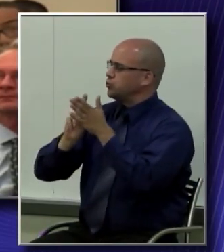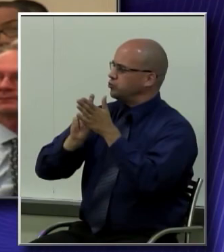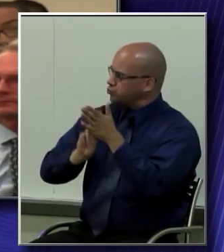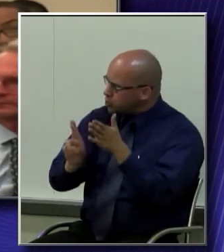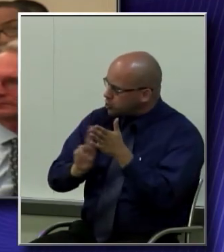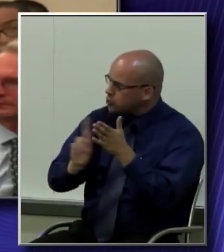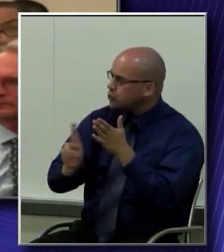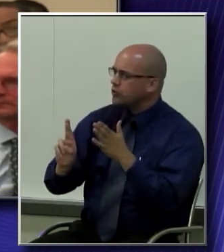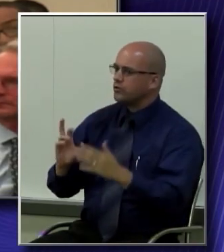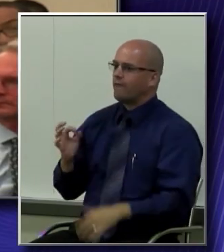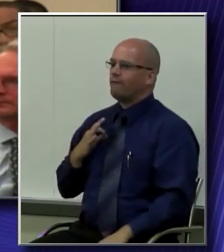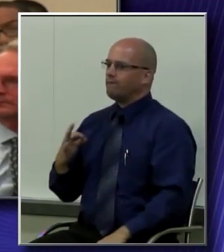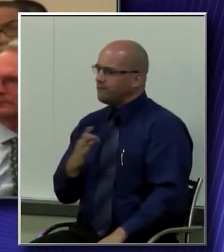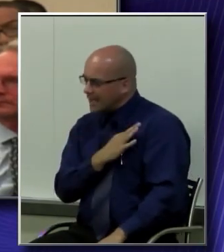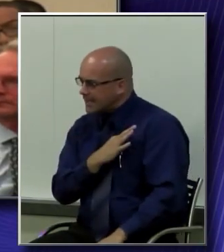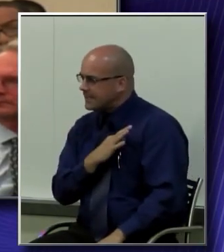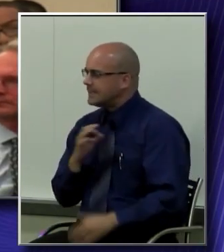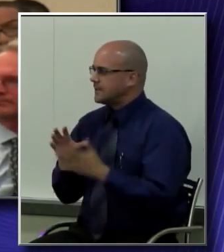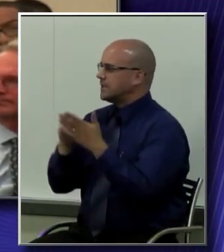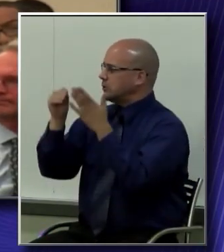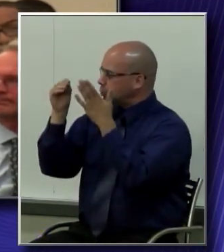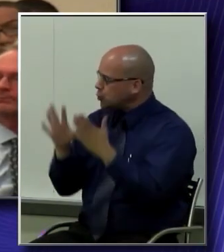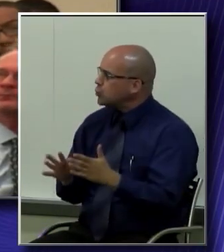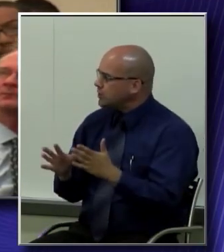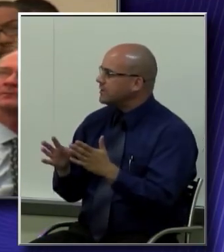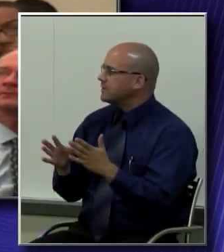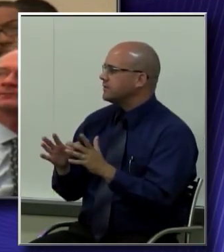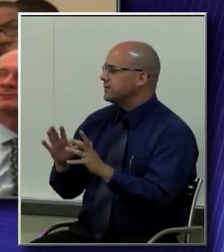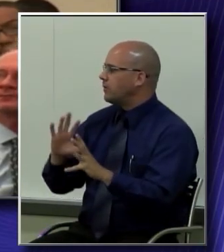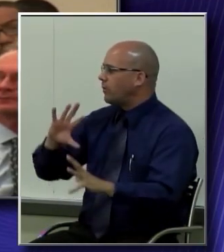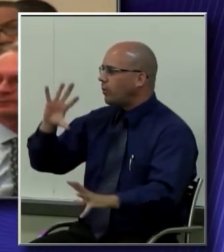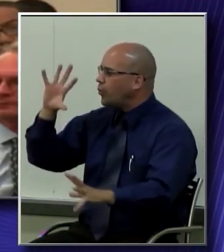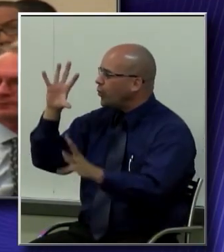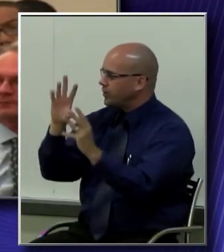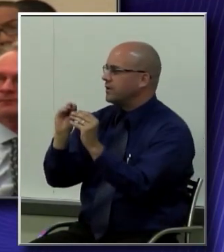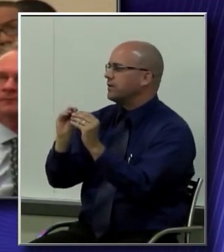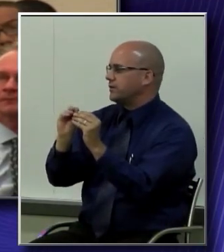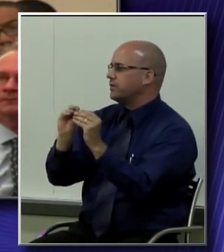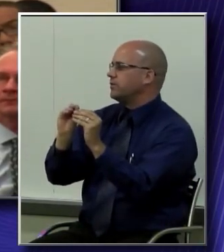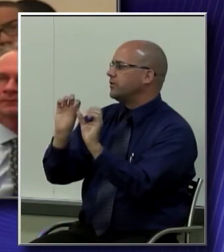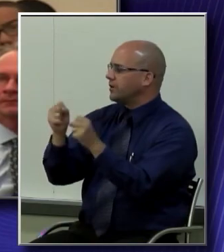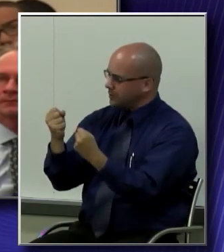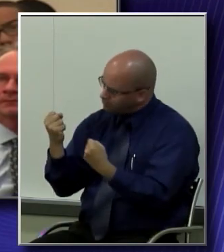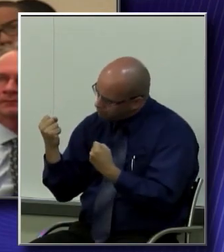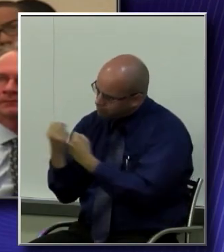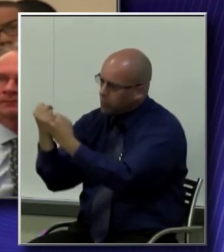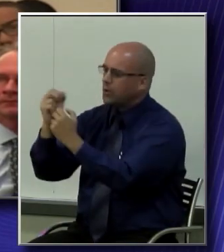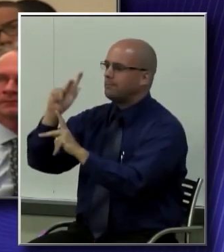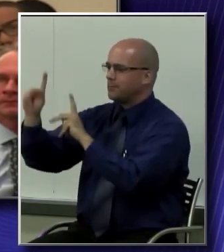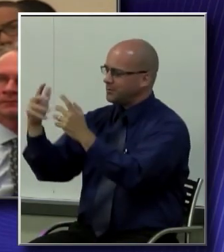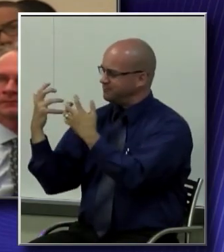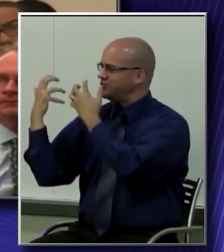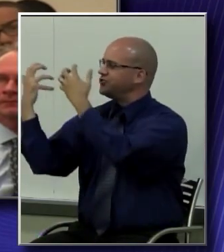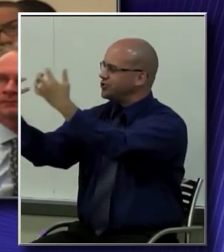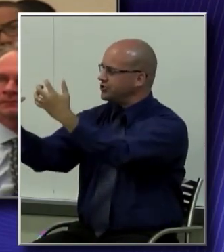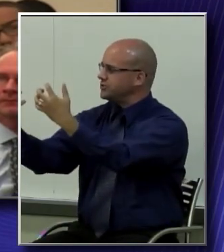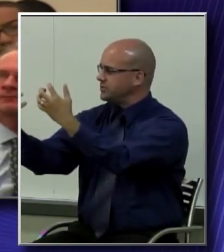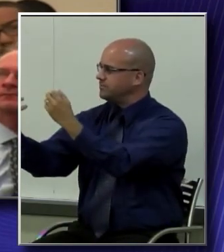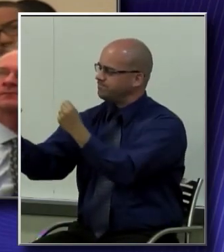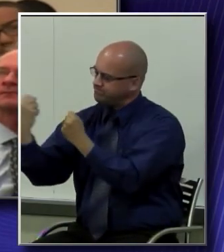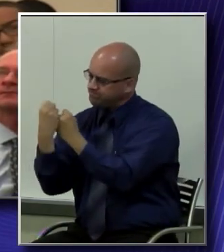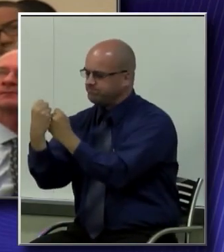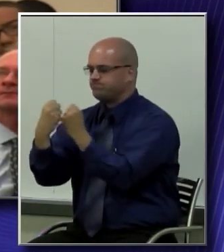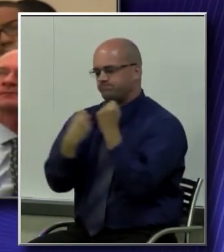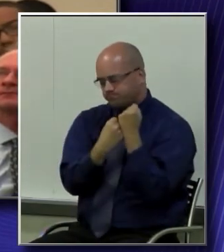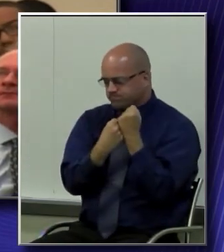faculty and student capacities at the universities are able to be deployed for the ends of public service. And third, and for